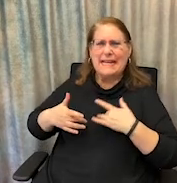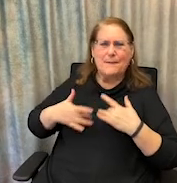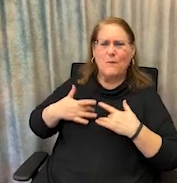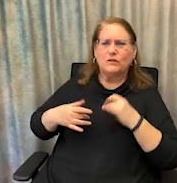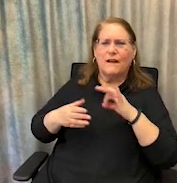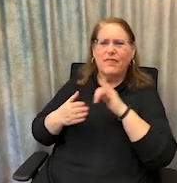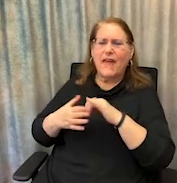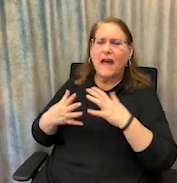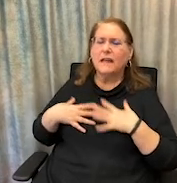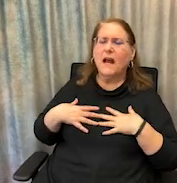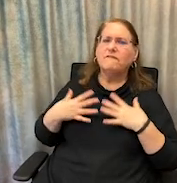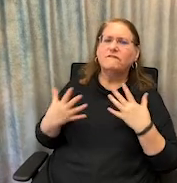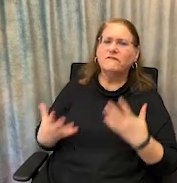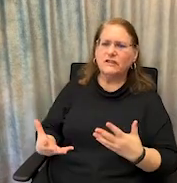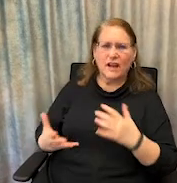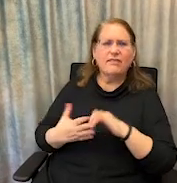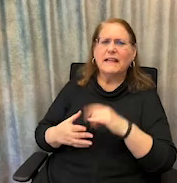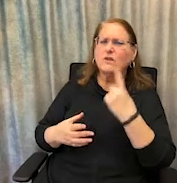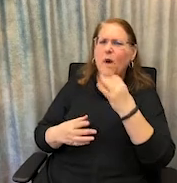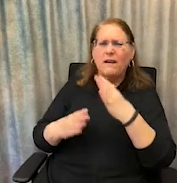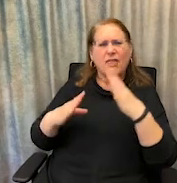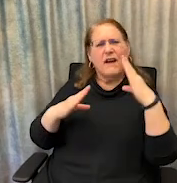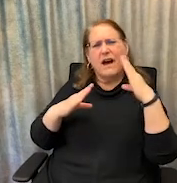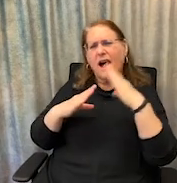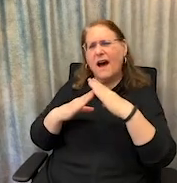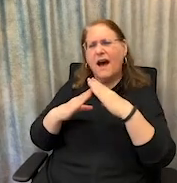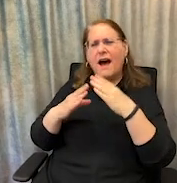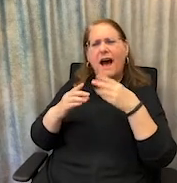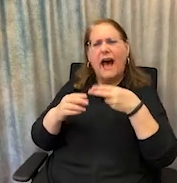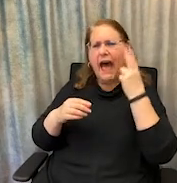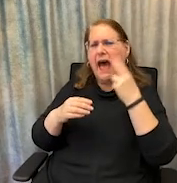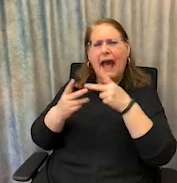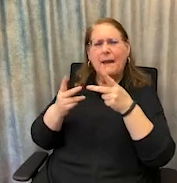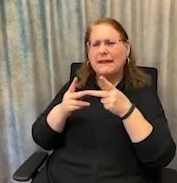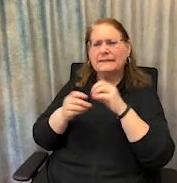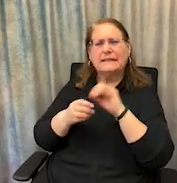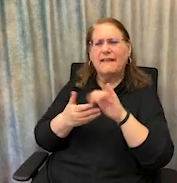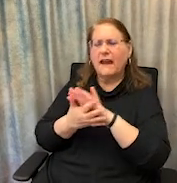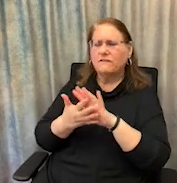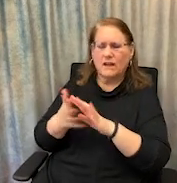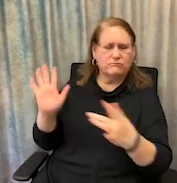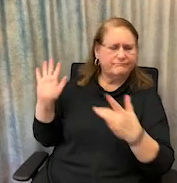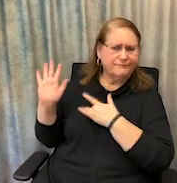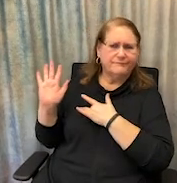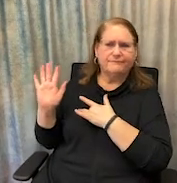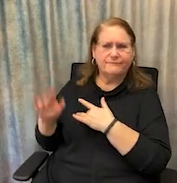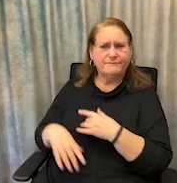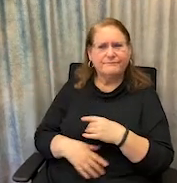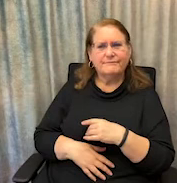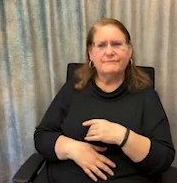that confession, which is one of the high points of the film, definitely. Oh yeah. Thank you.